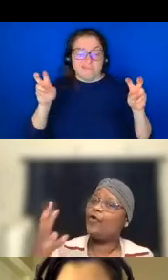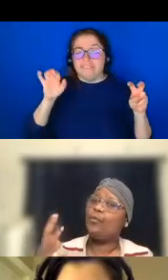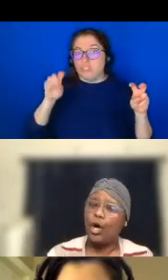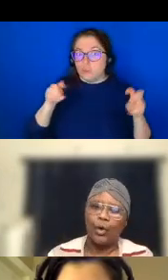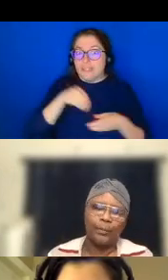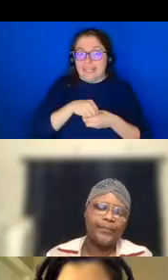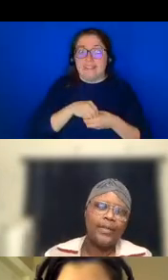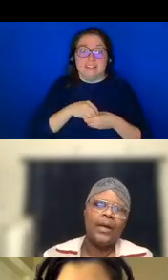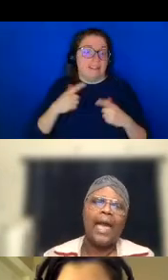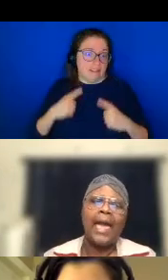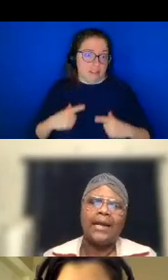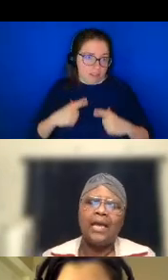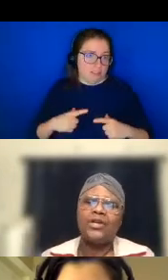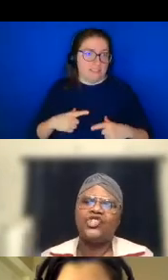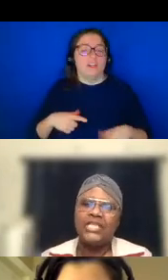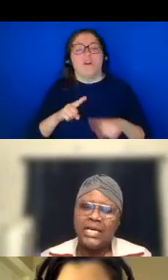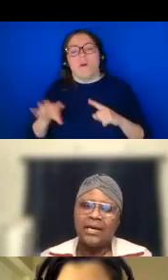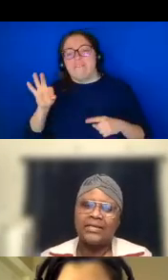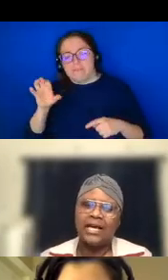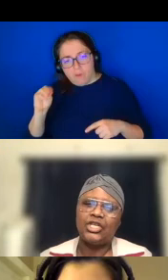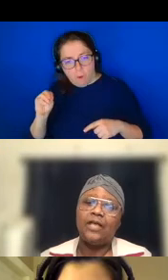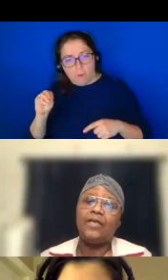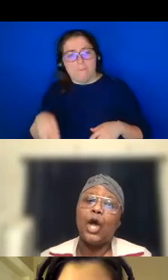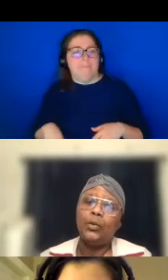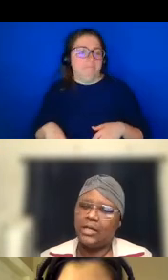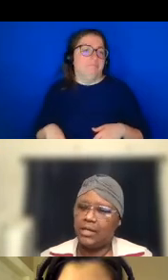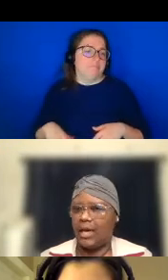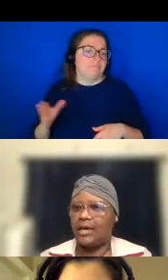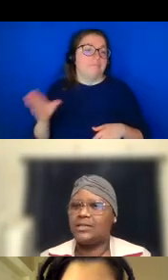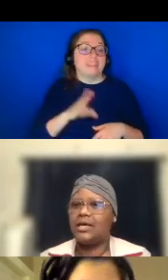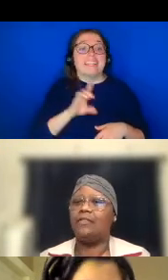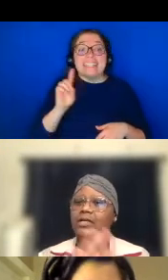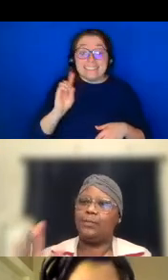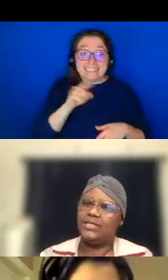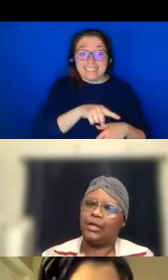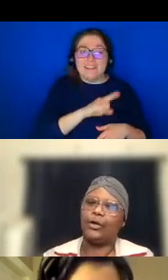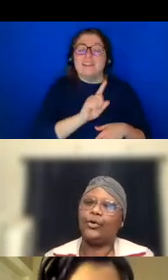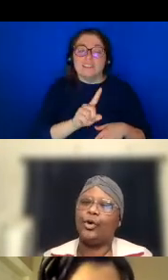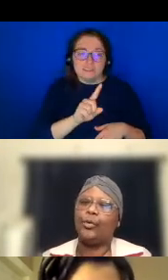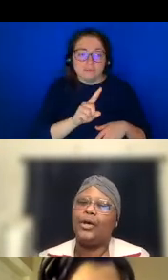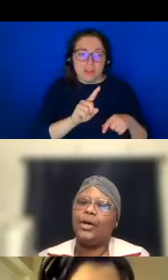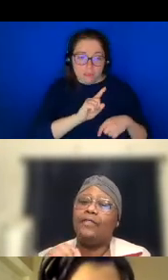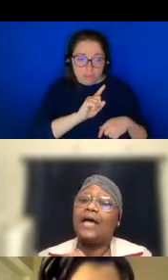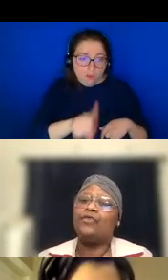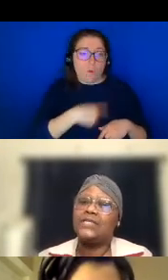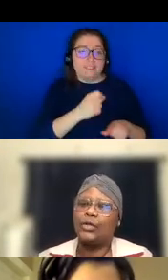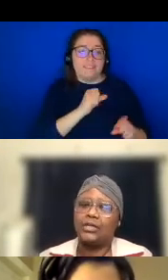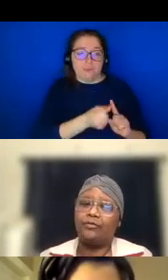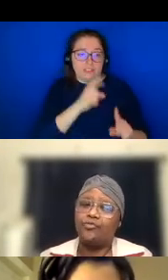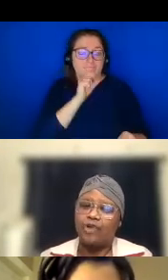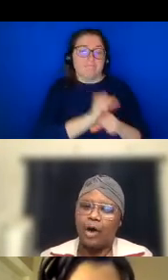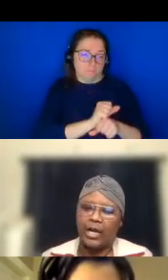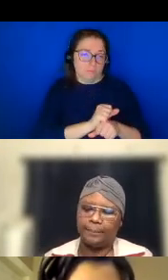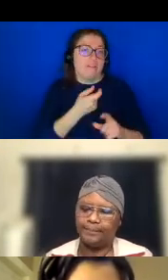a foam cone. And image D is actually the only case in this particular group that resulted